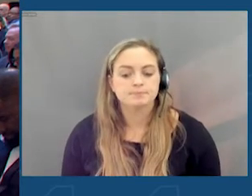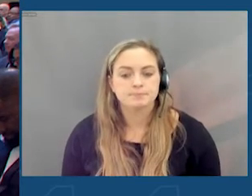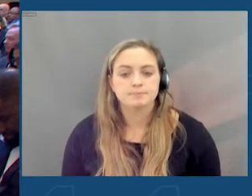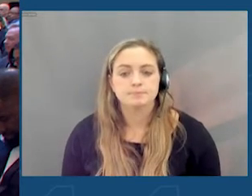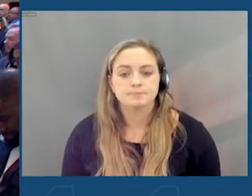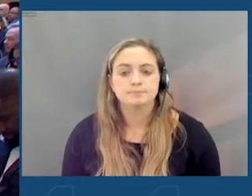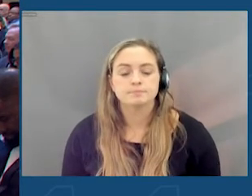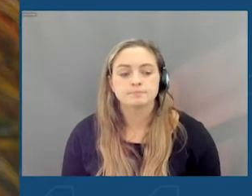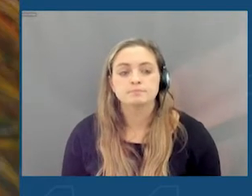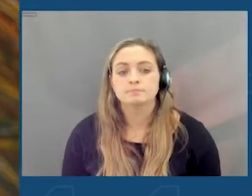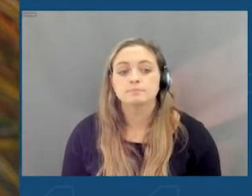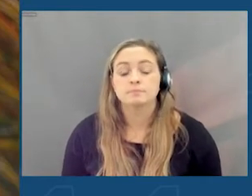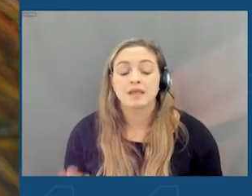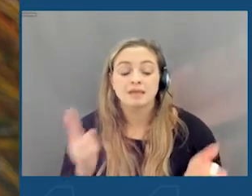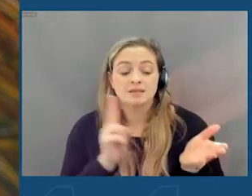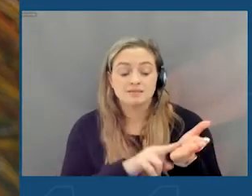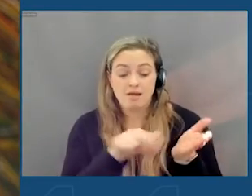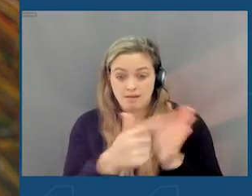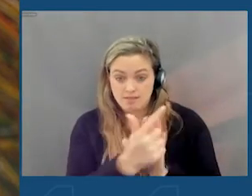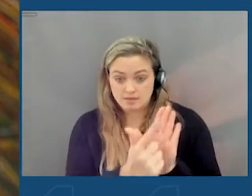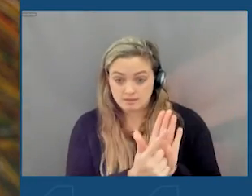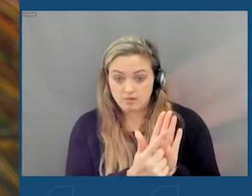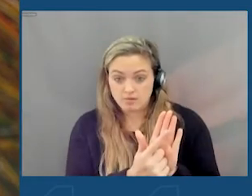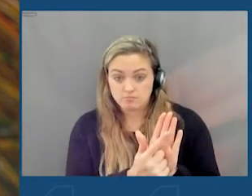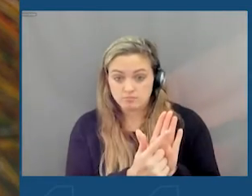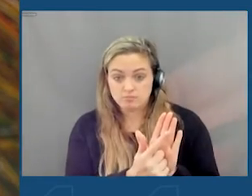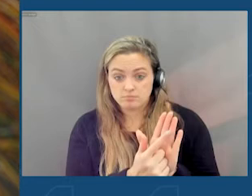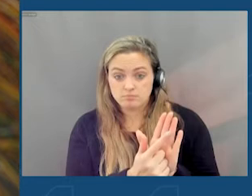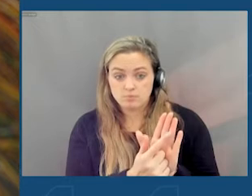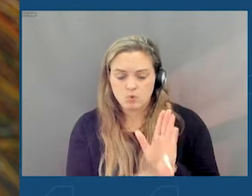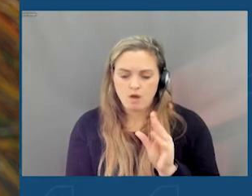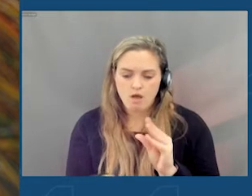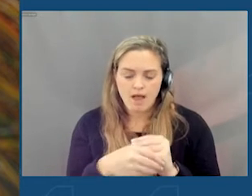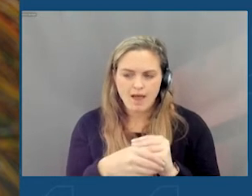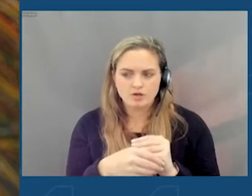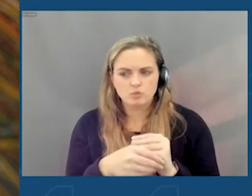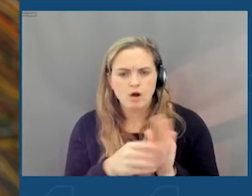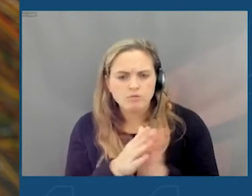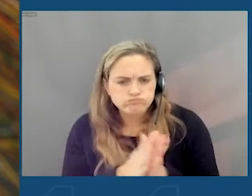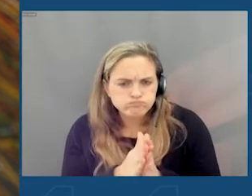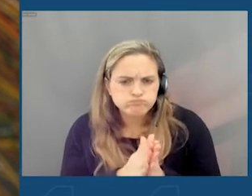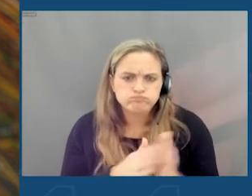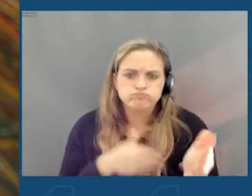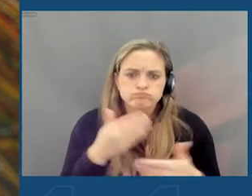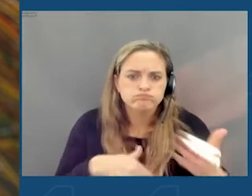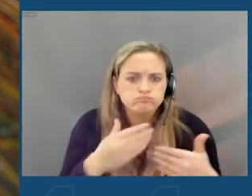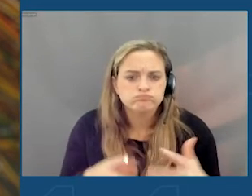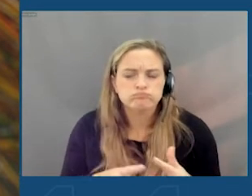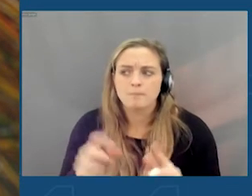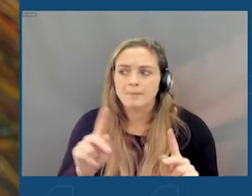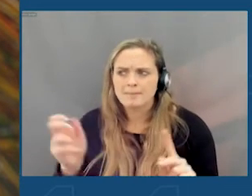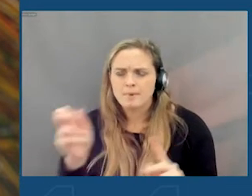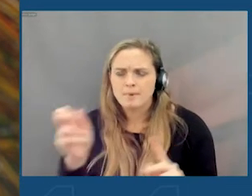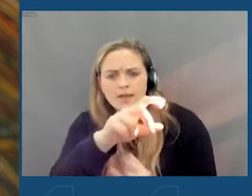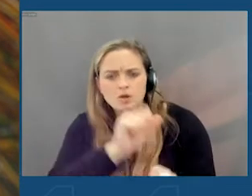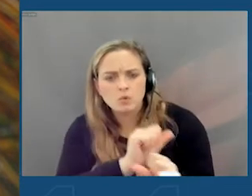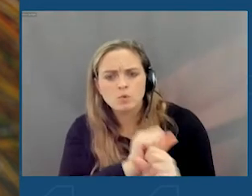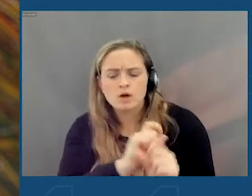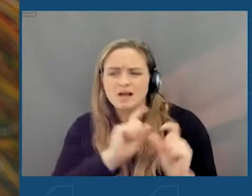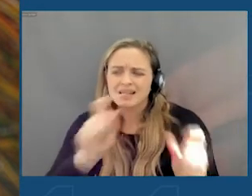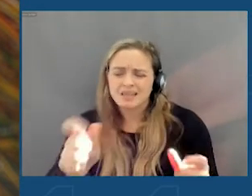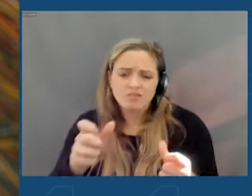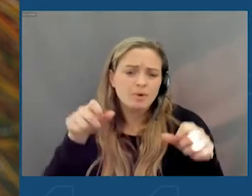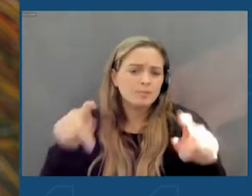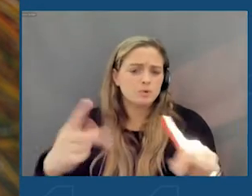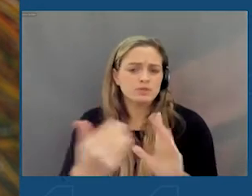And with the signing of this law, it adds to our momentum to get people back to work, give them those